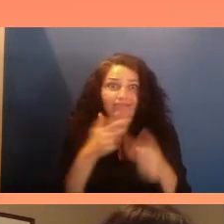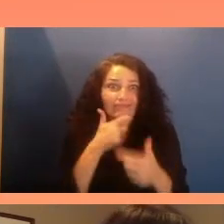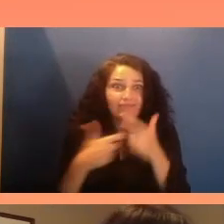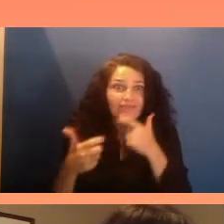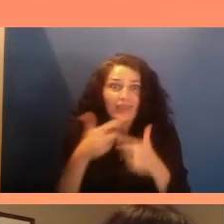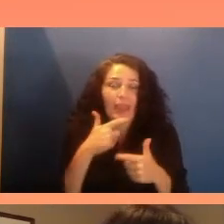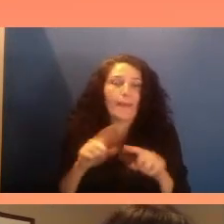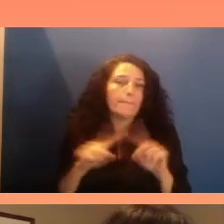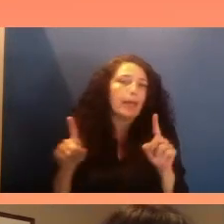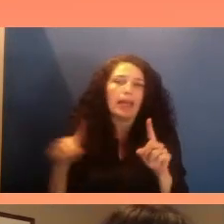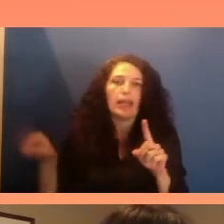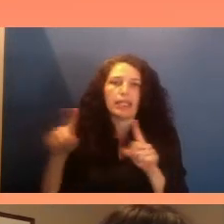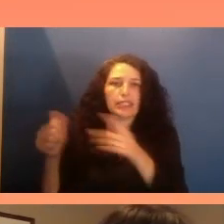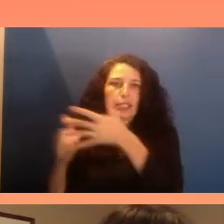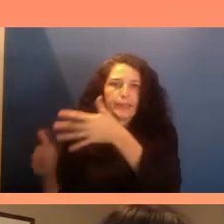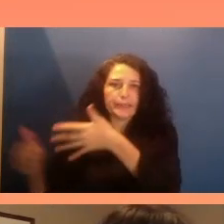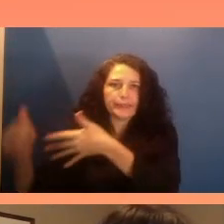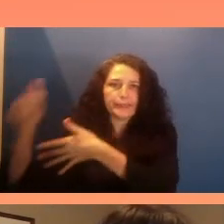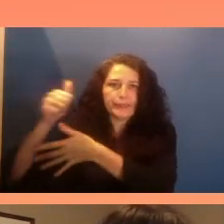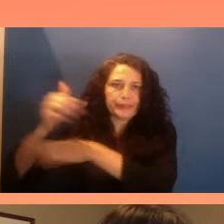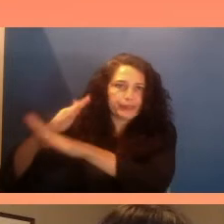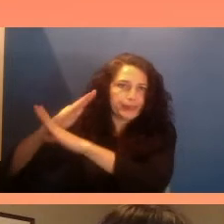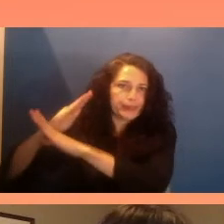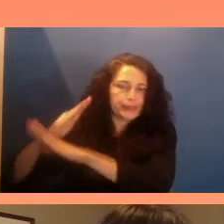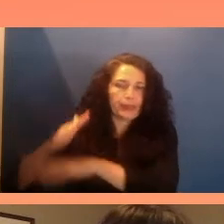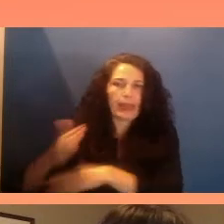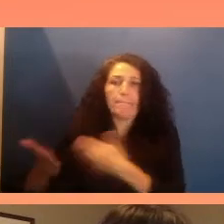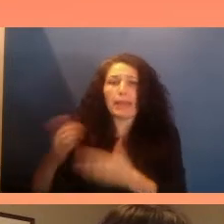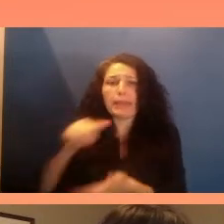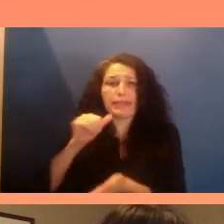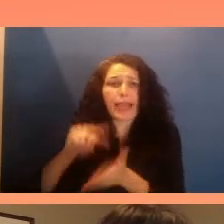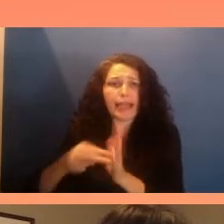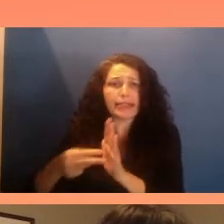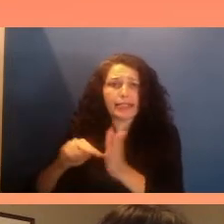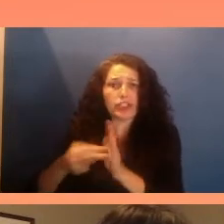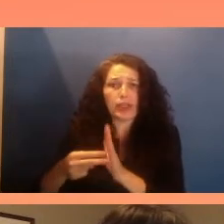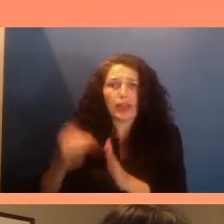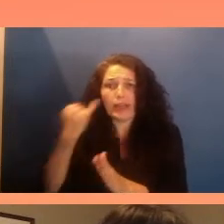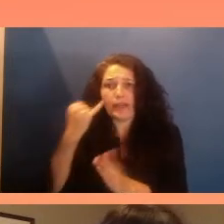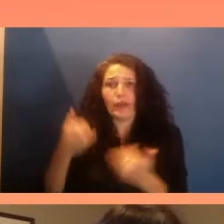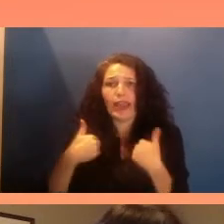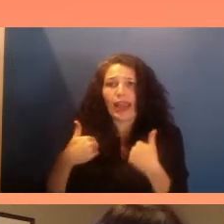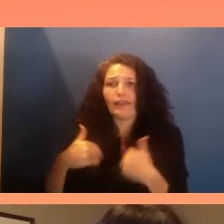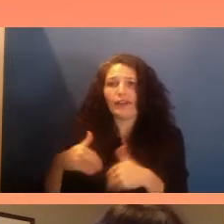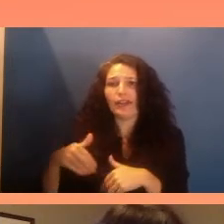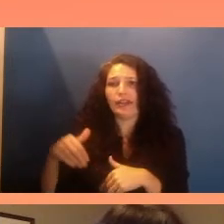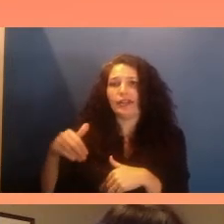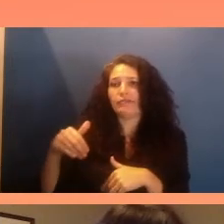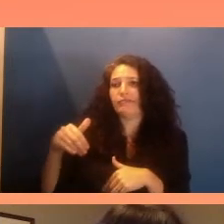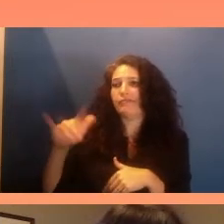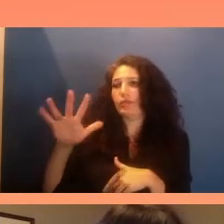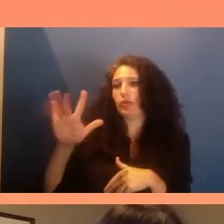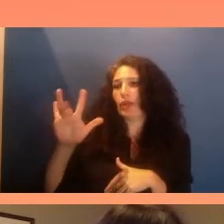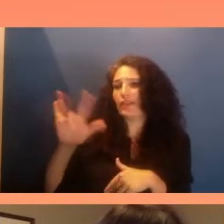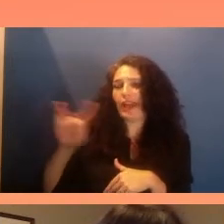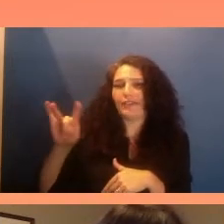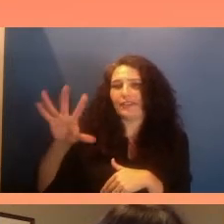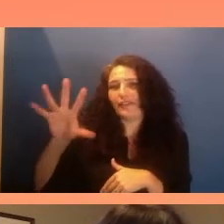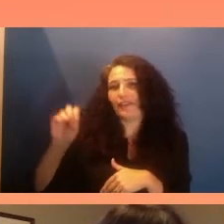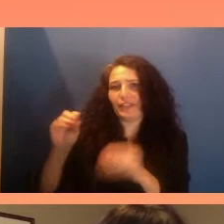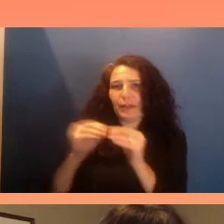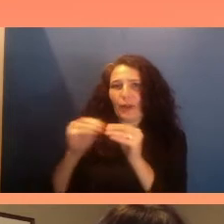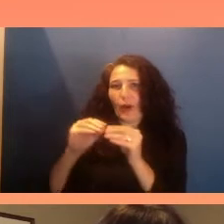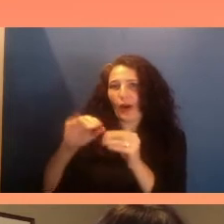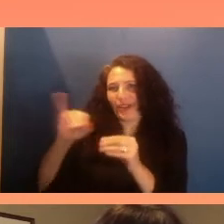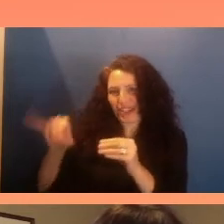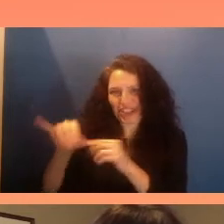is not intentional, but I guarantee you, if we have 25, 50 more Jahans in those levels of decision making, the content